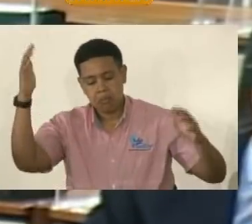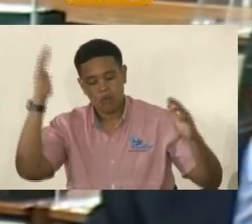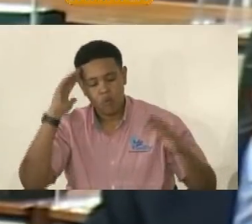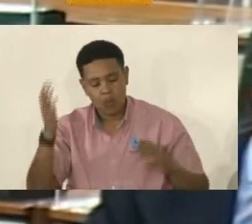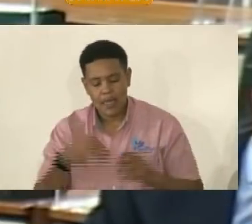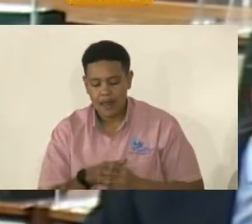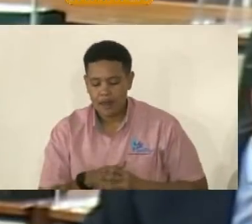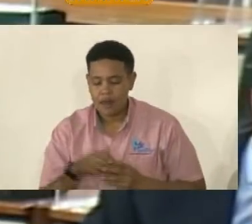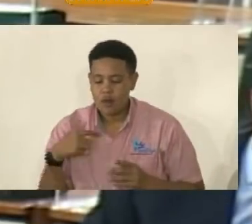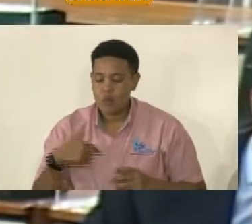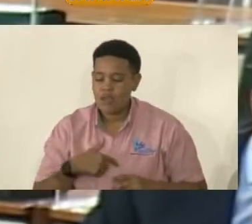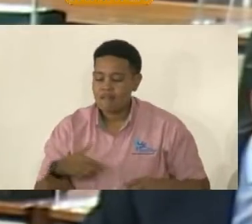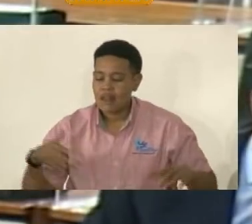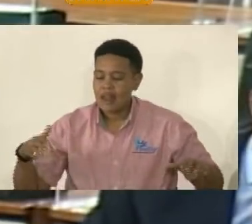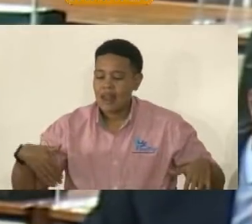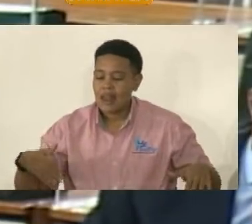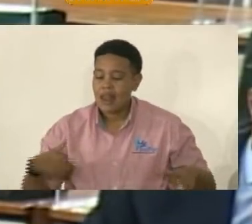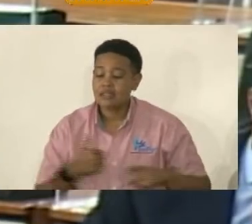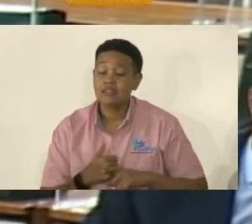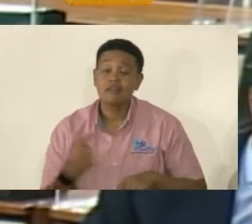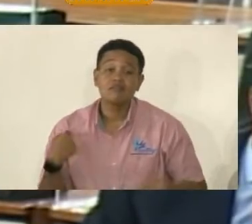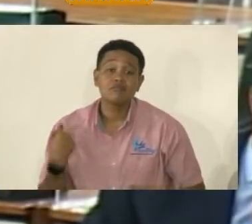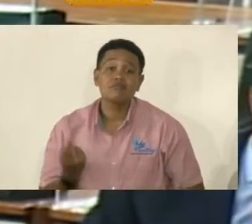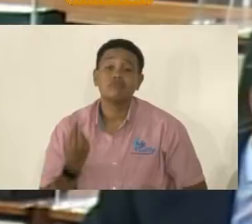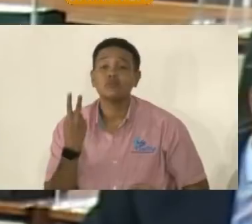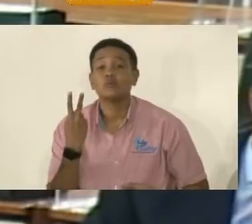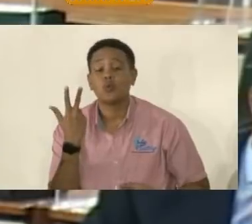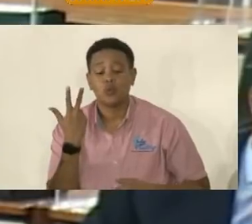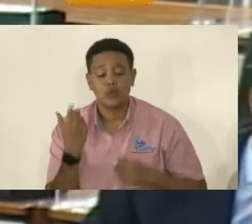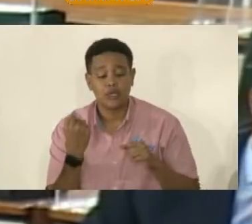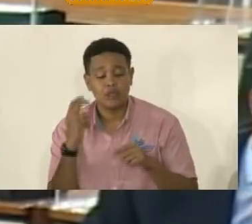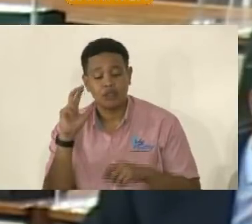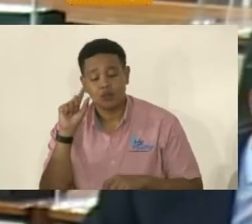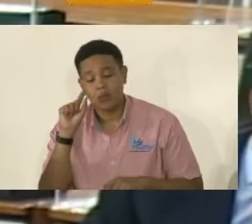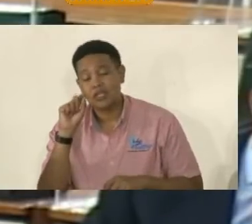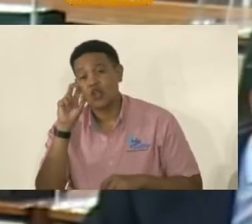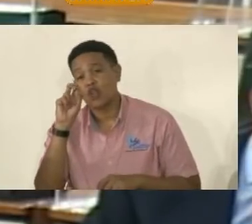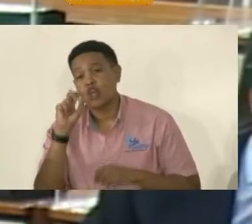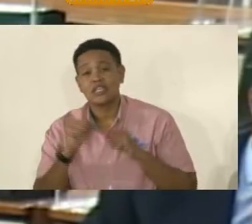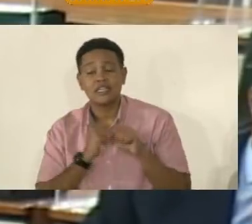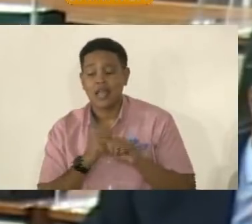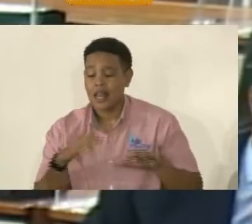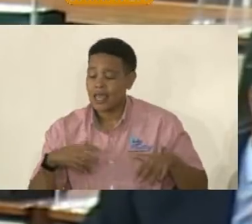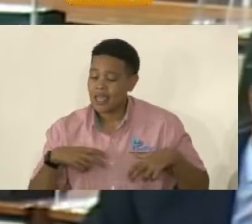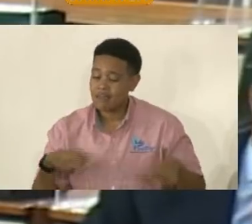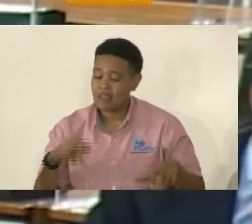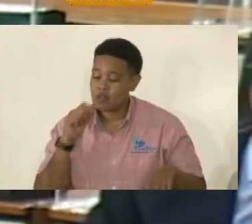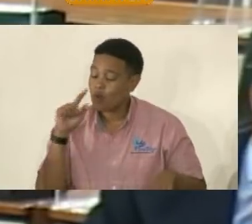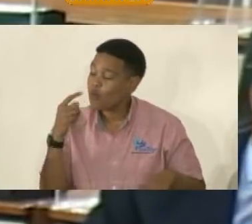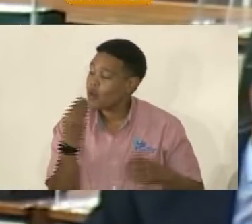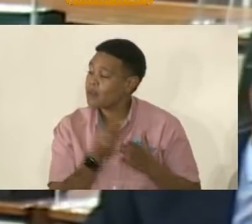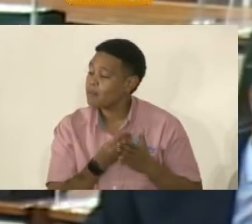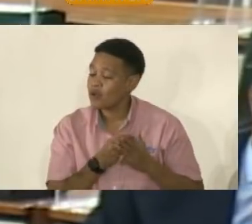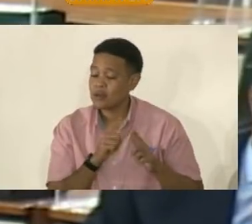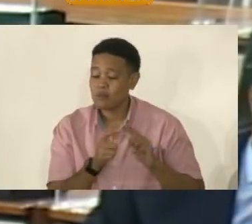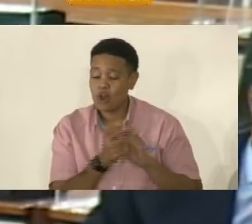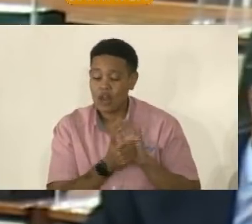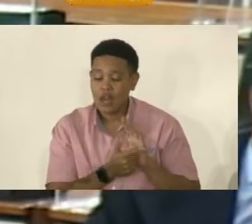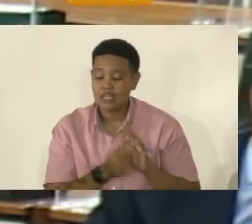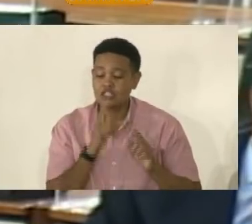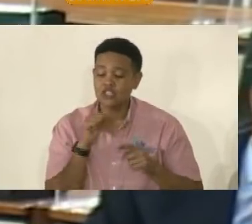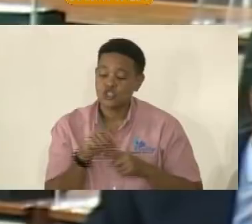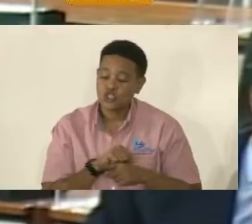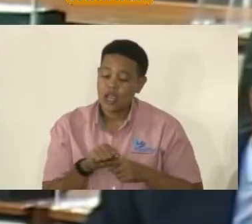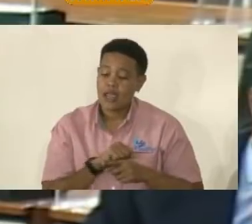We have not, over the last 2 or 3 decades, invested not just the money, but in the legislation, in the training,